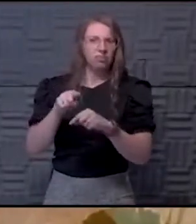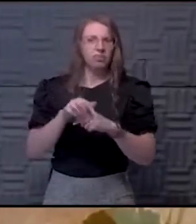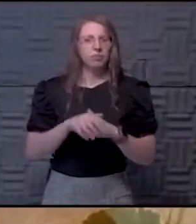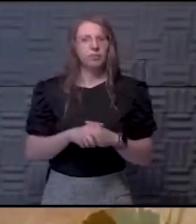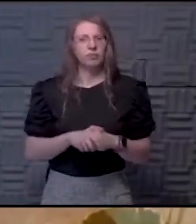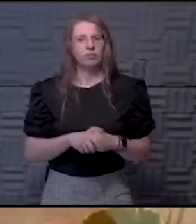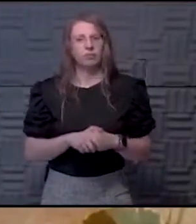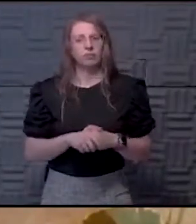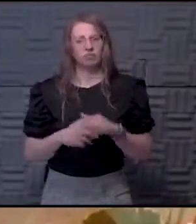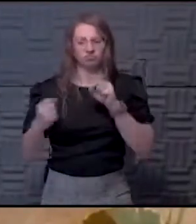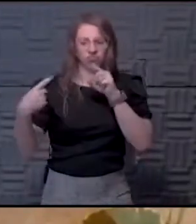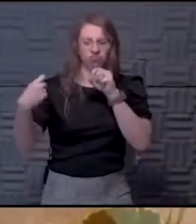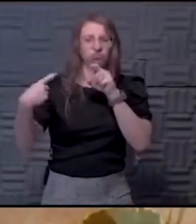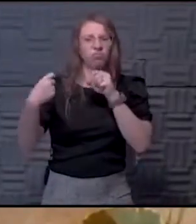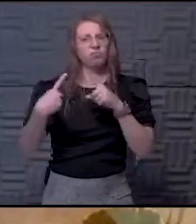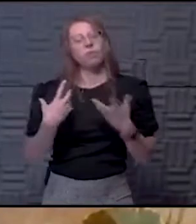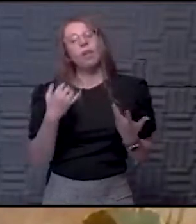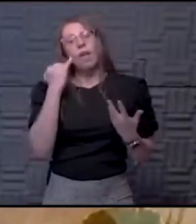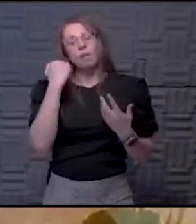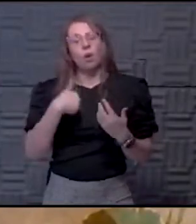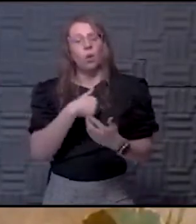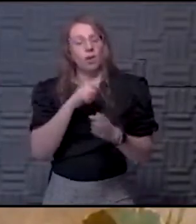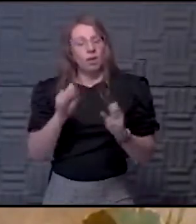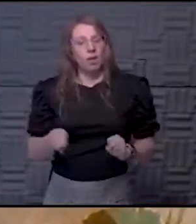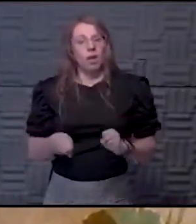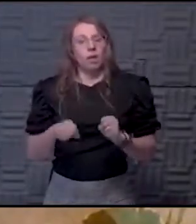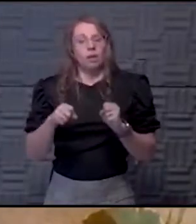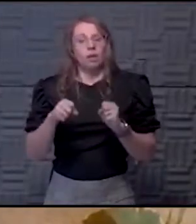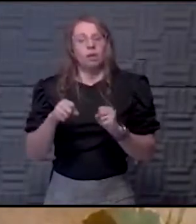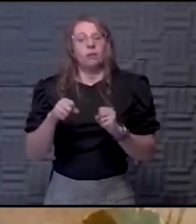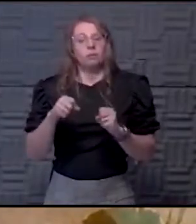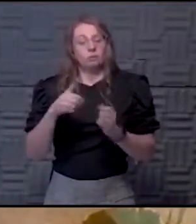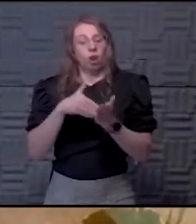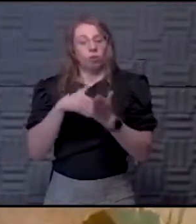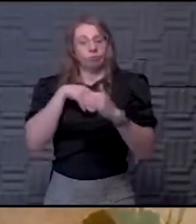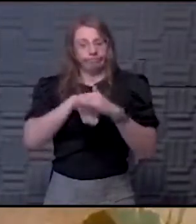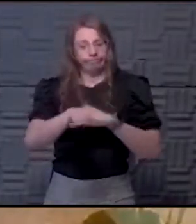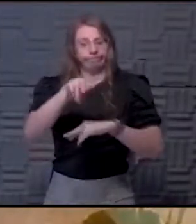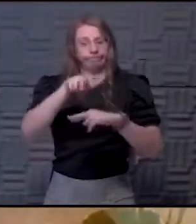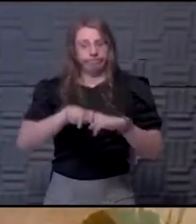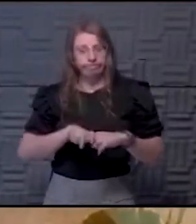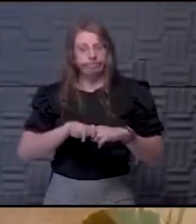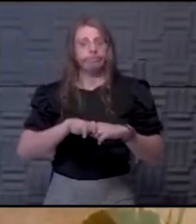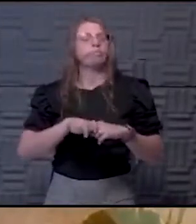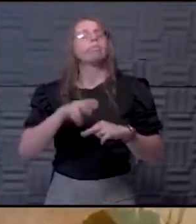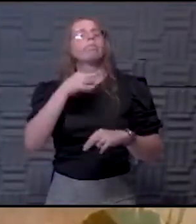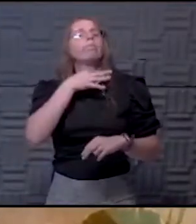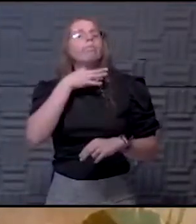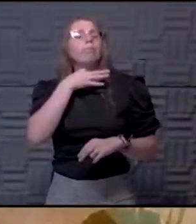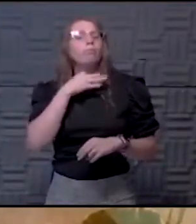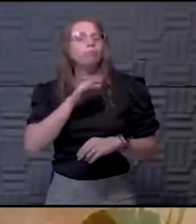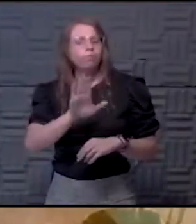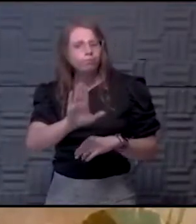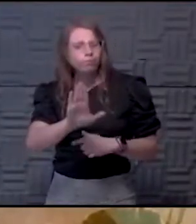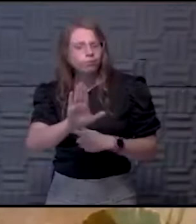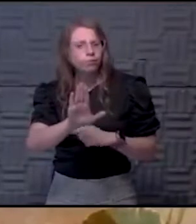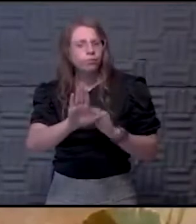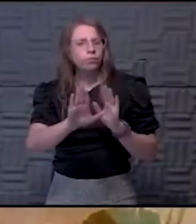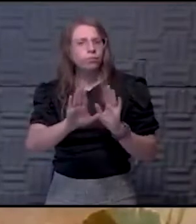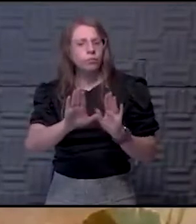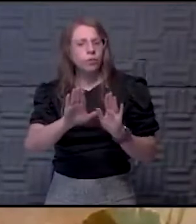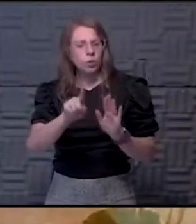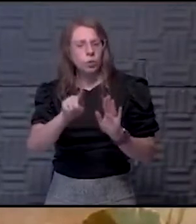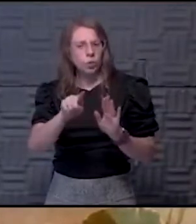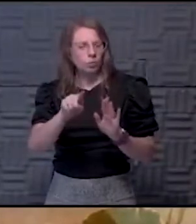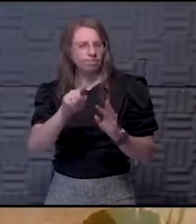to amygdala. And so if we can kind of come in and sit back and be curious about what another person is